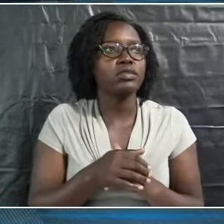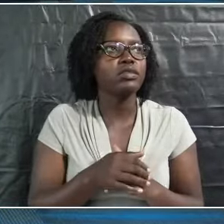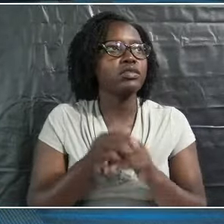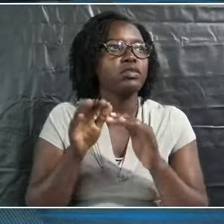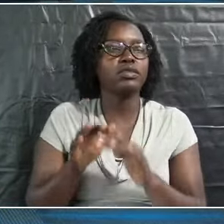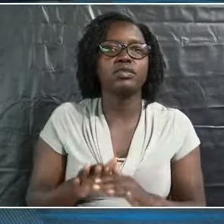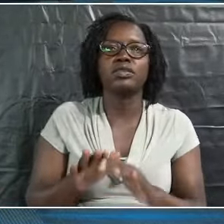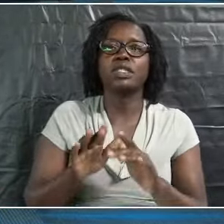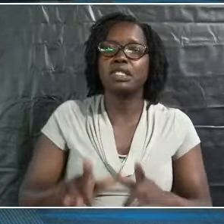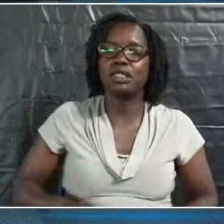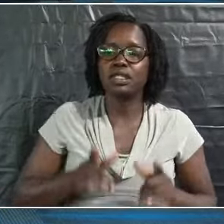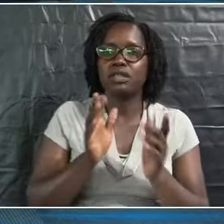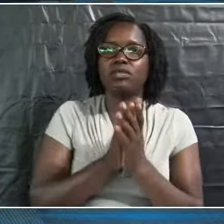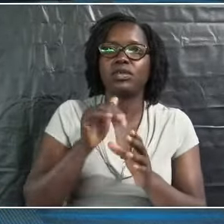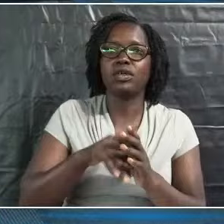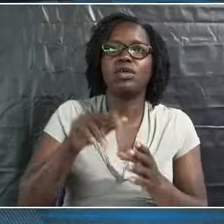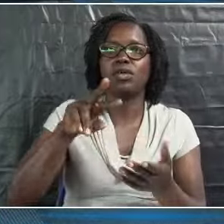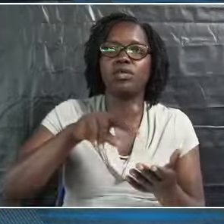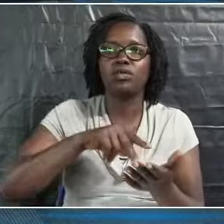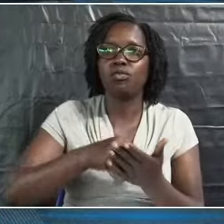Live within your means.